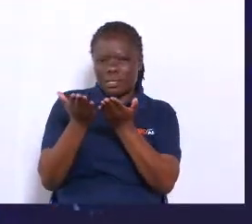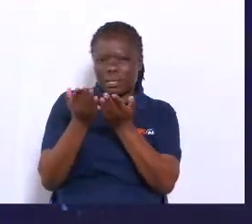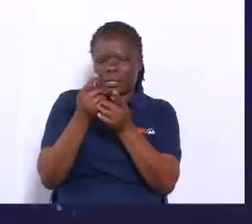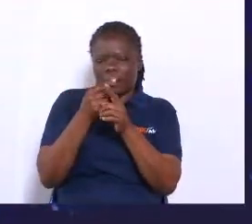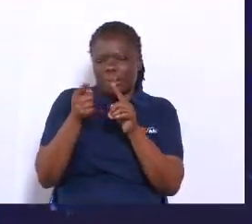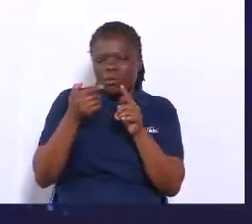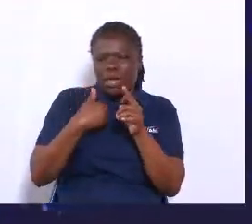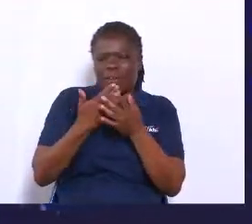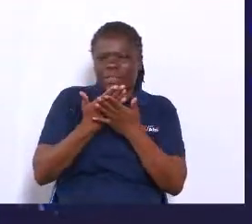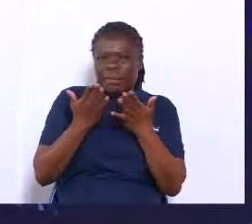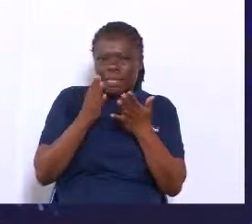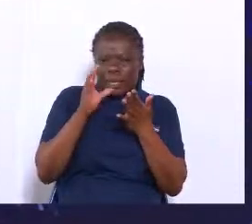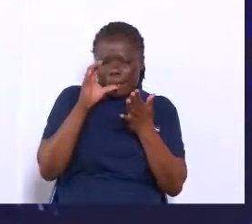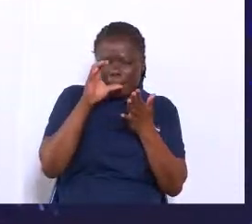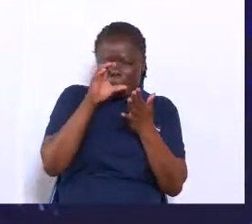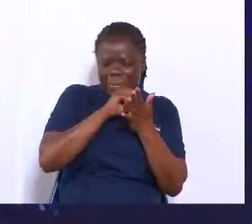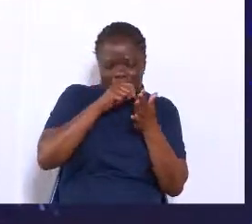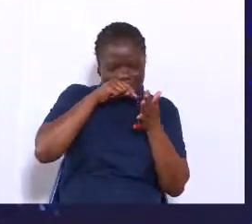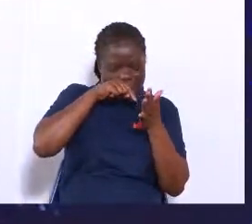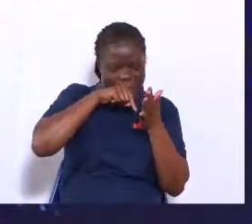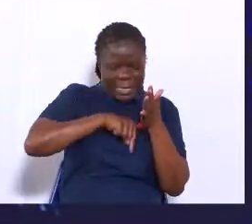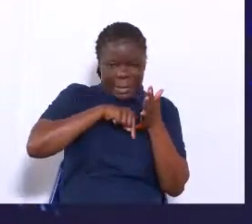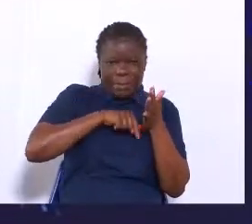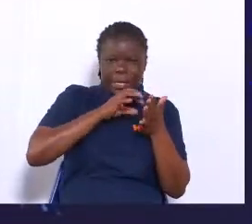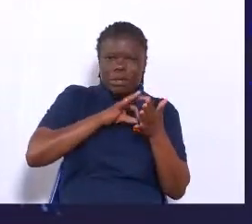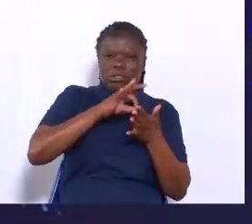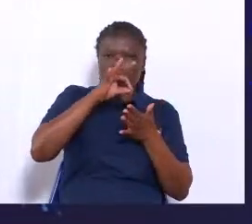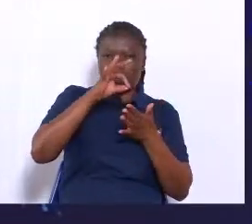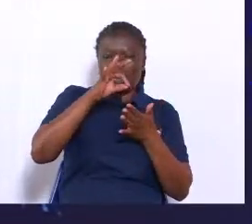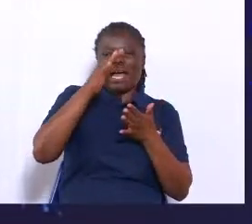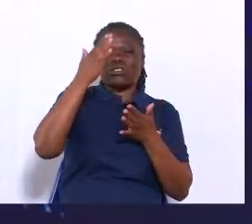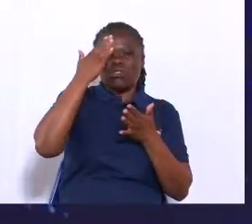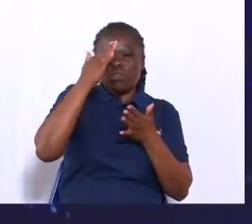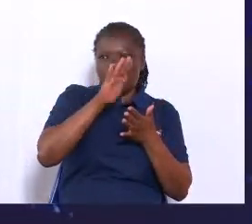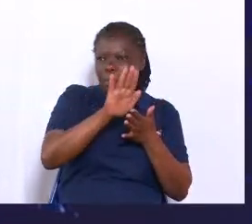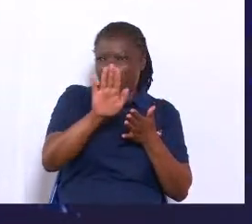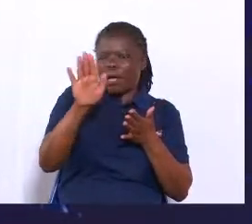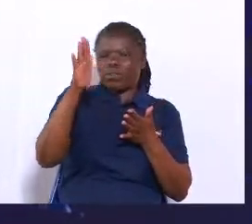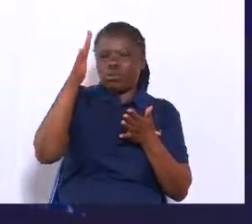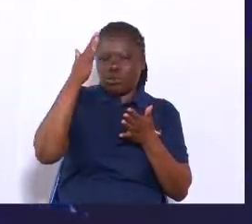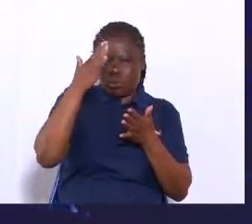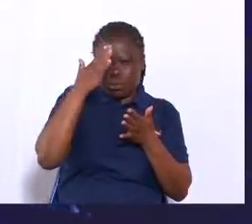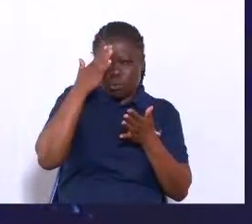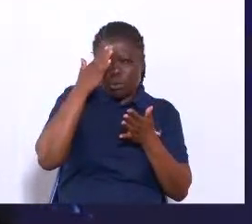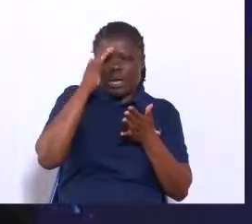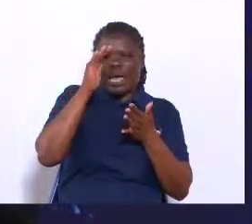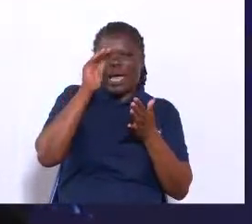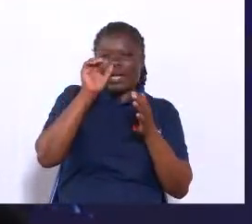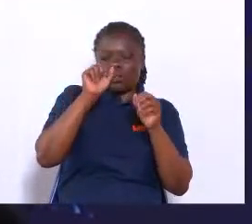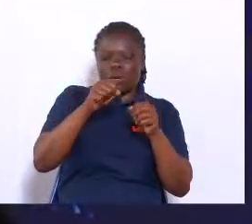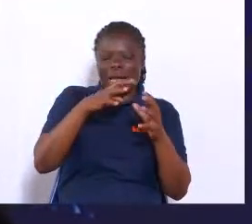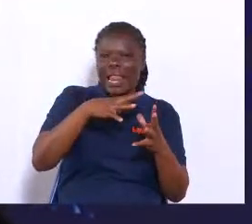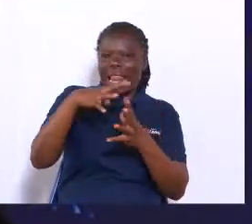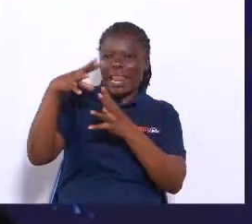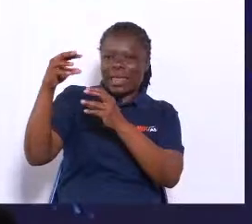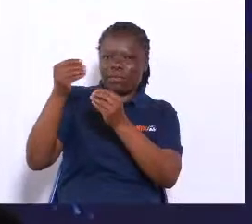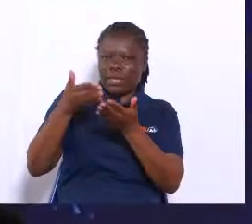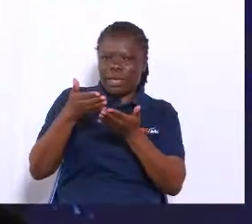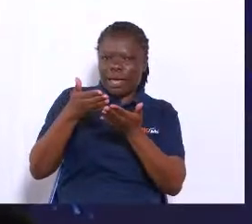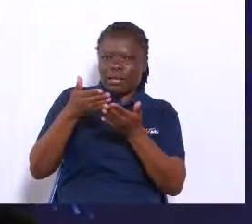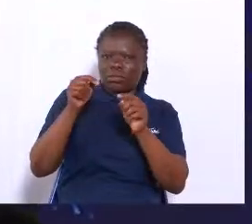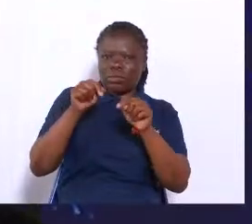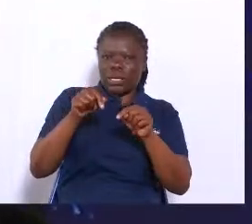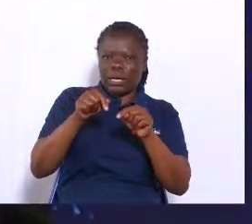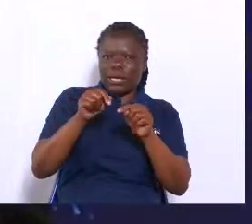there's something missing deep in your soul, and you know it. And you cannot leave here today without making